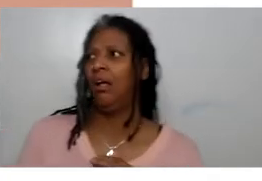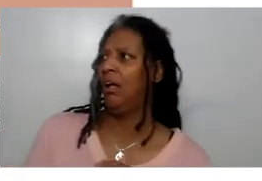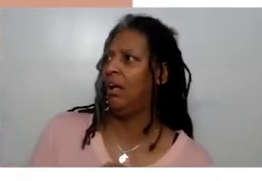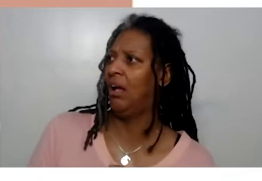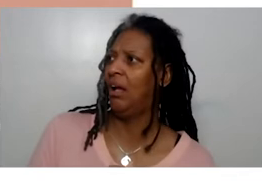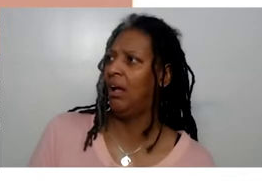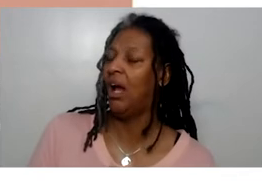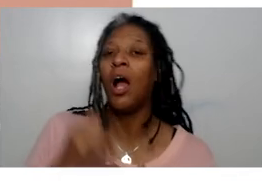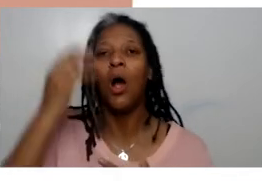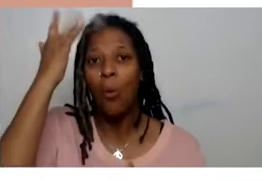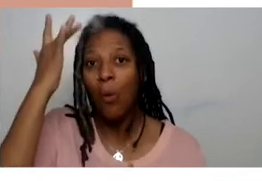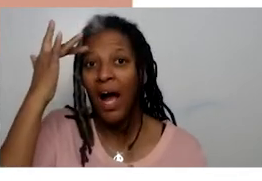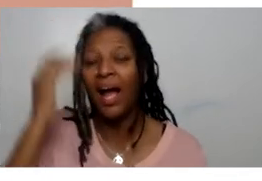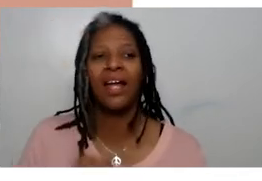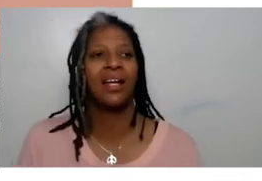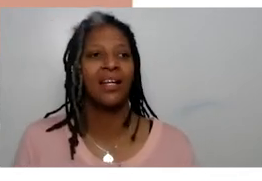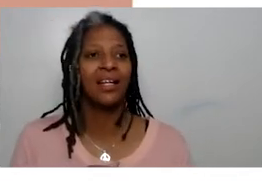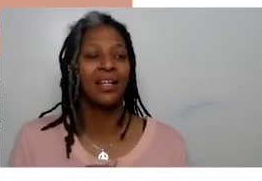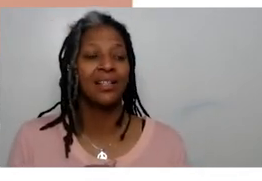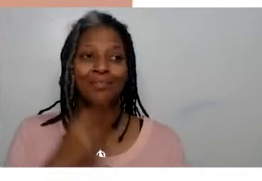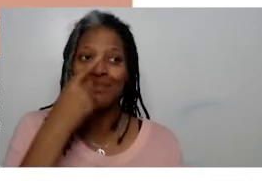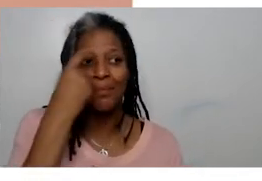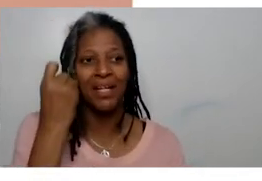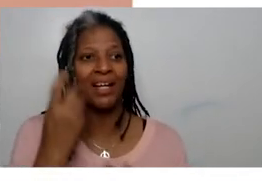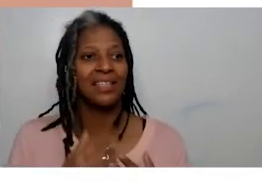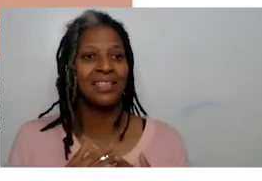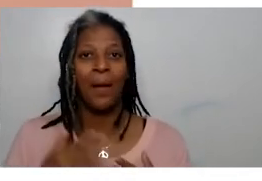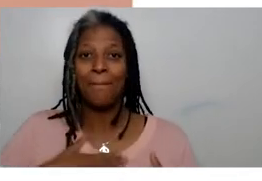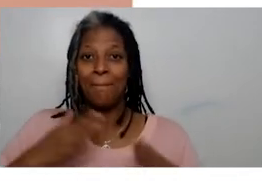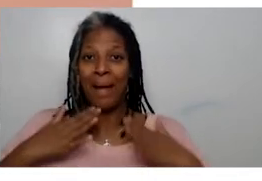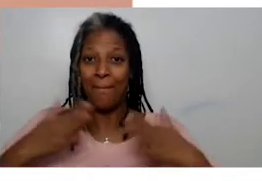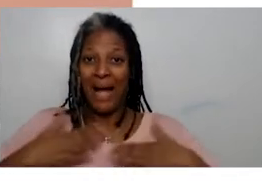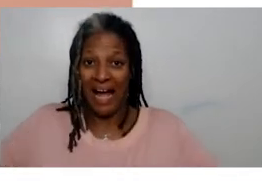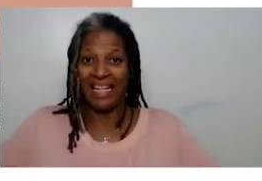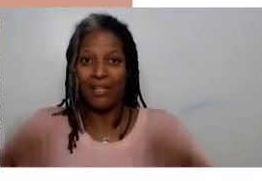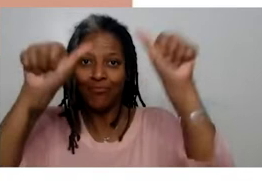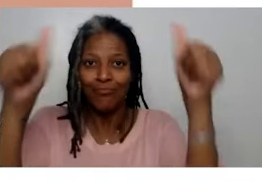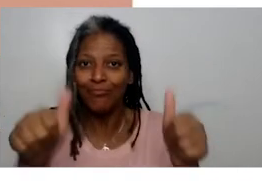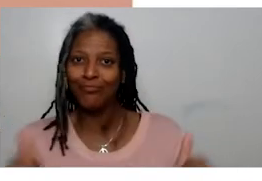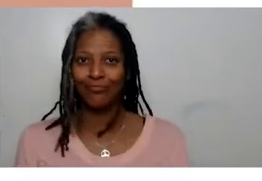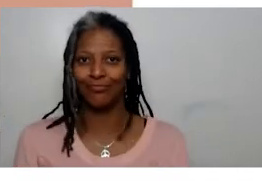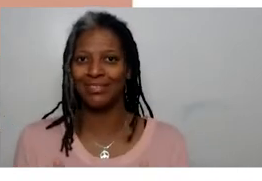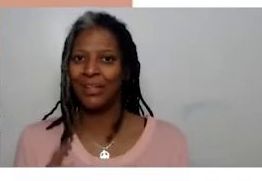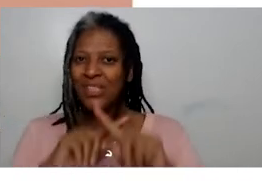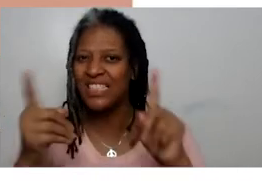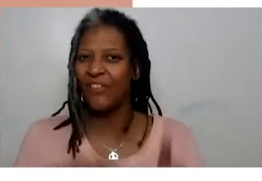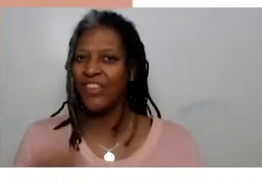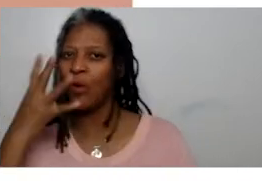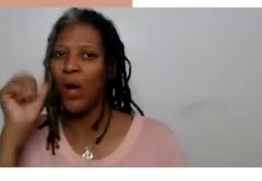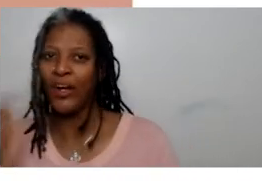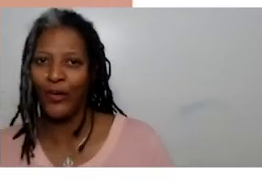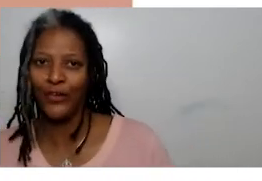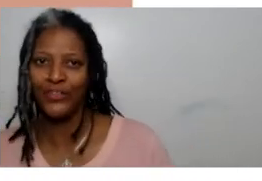counterparts, but we were often discriminated against in the school setting. And so the way my mother had that talk with me was to say, you are not the same as